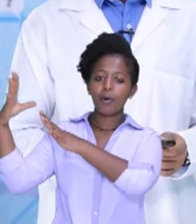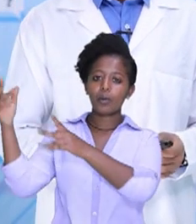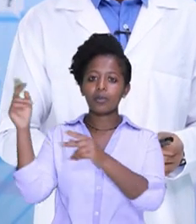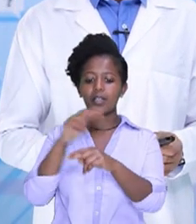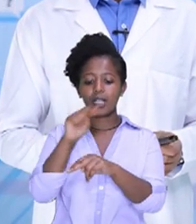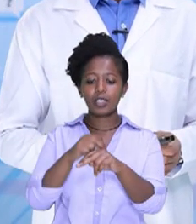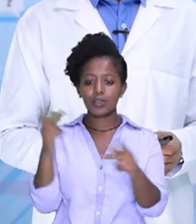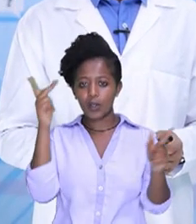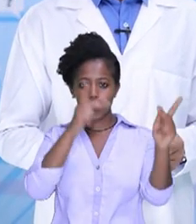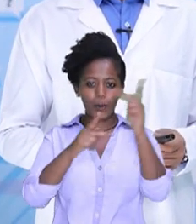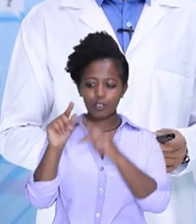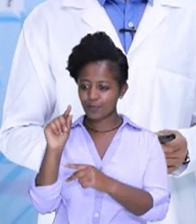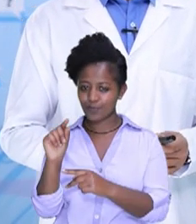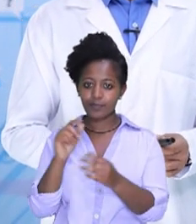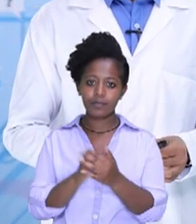National Park.